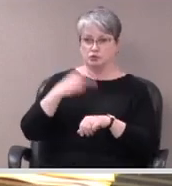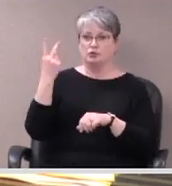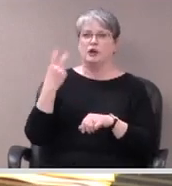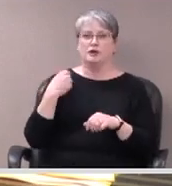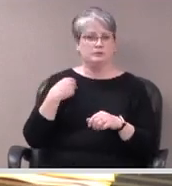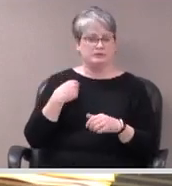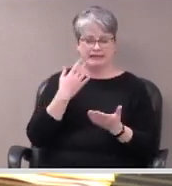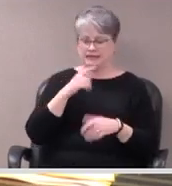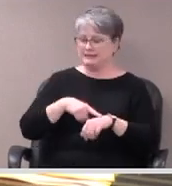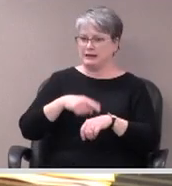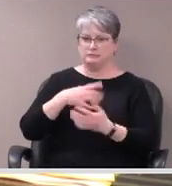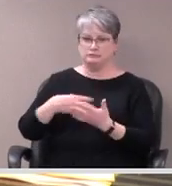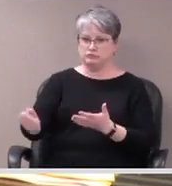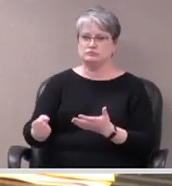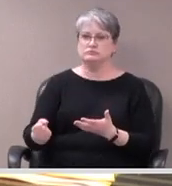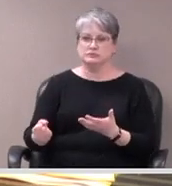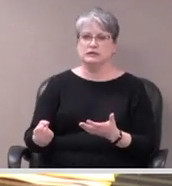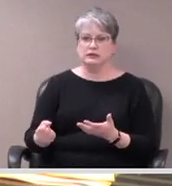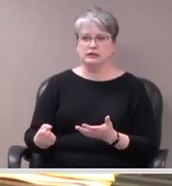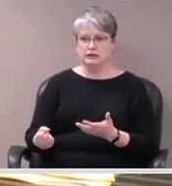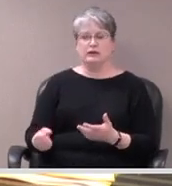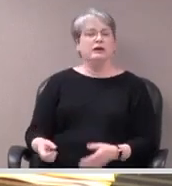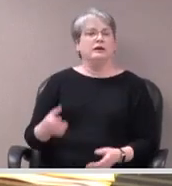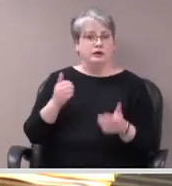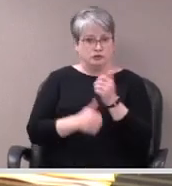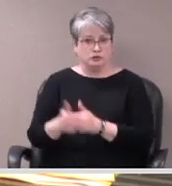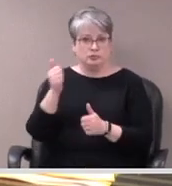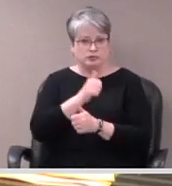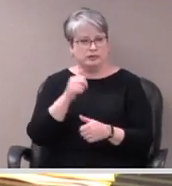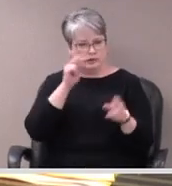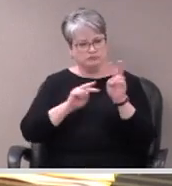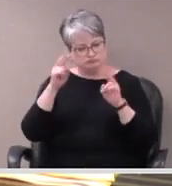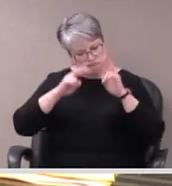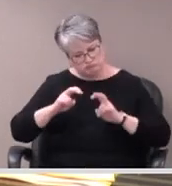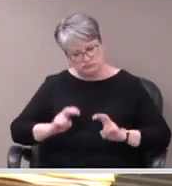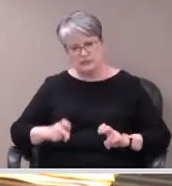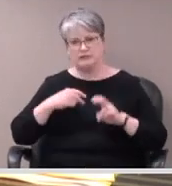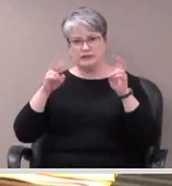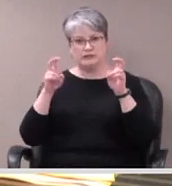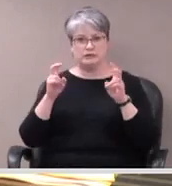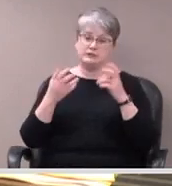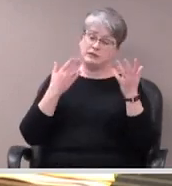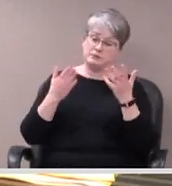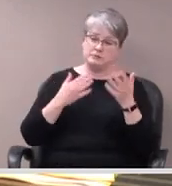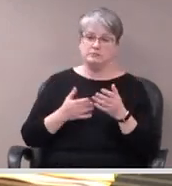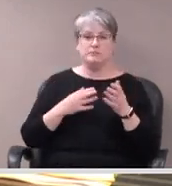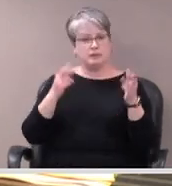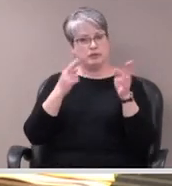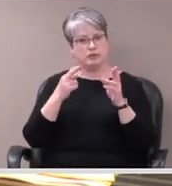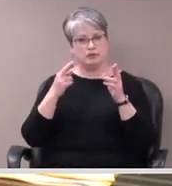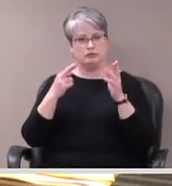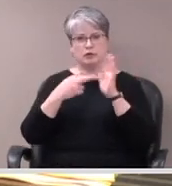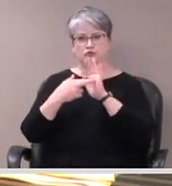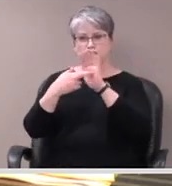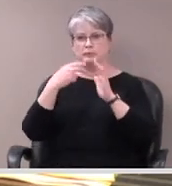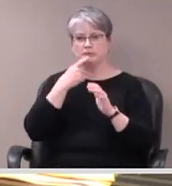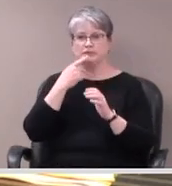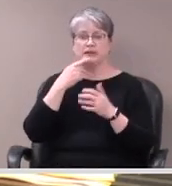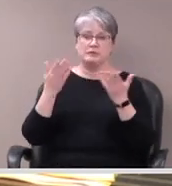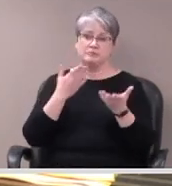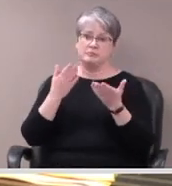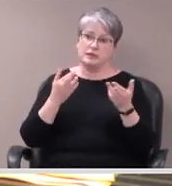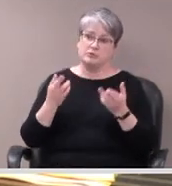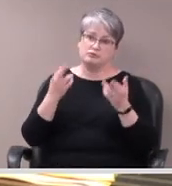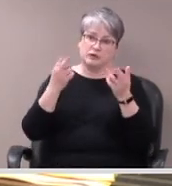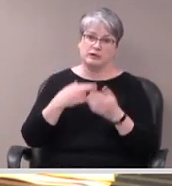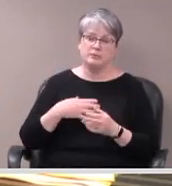up. The superintendent will look into the speaker's issues and, if necessary, represent the board in following up or recommend action to the